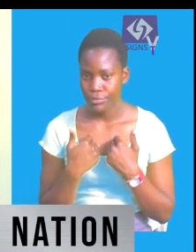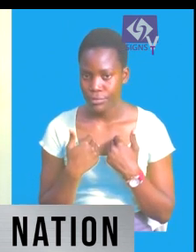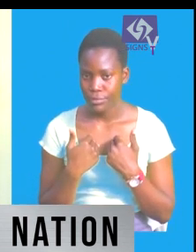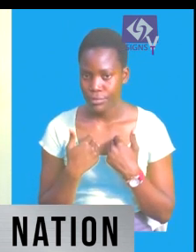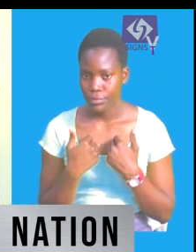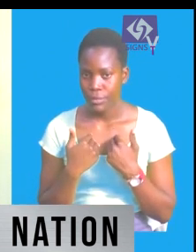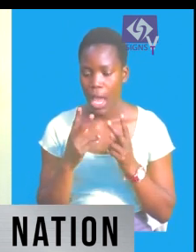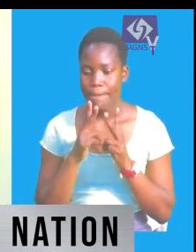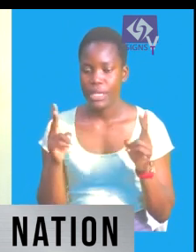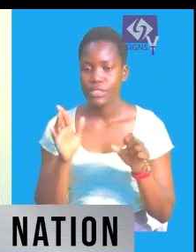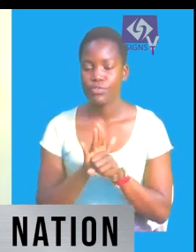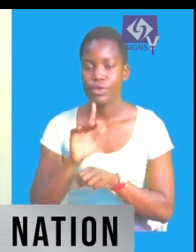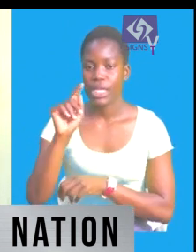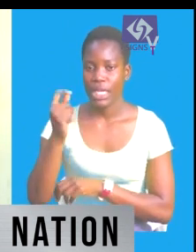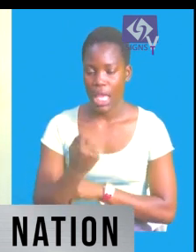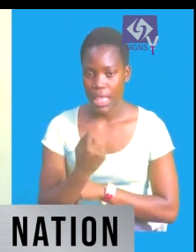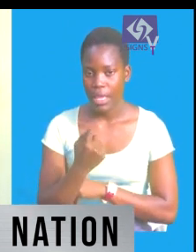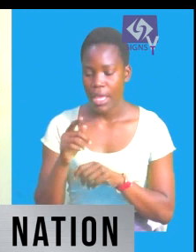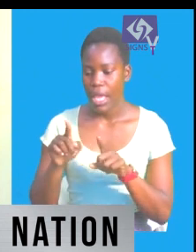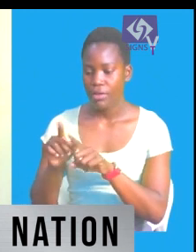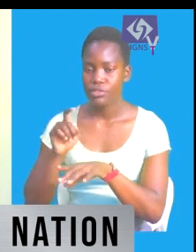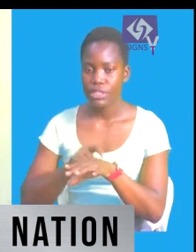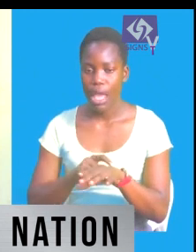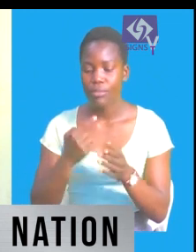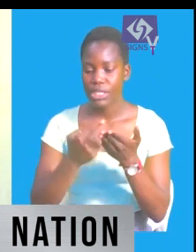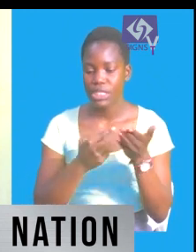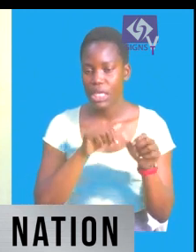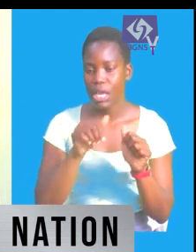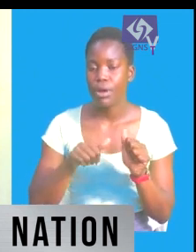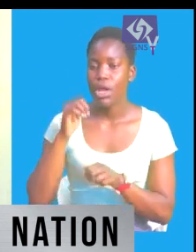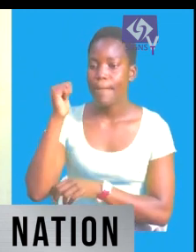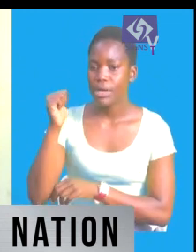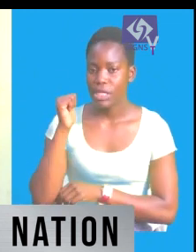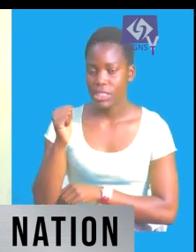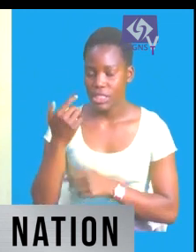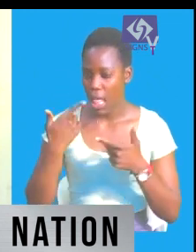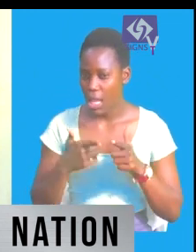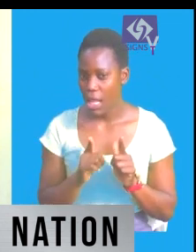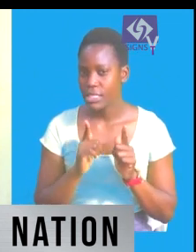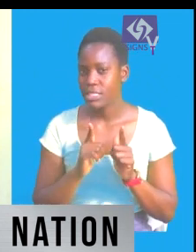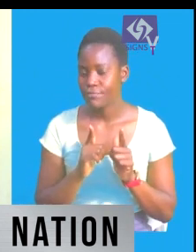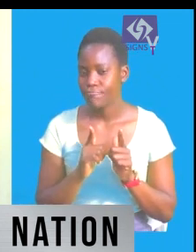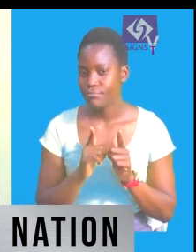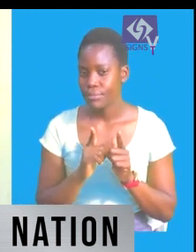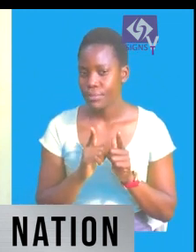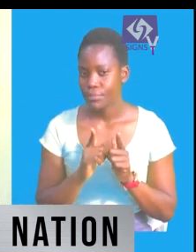a peaceful Kenya, and as we chapa siasa, let's steer forward to